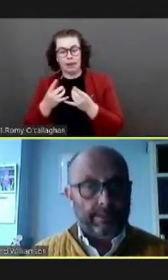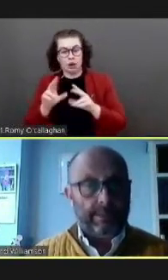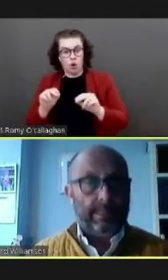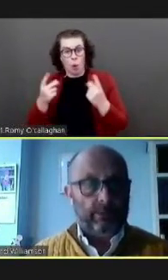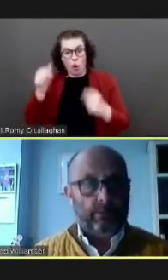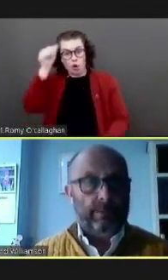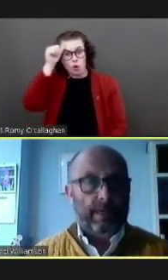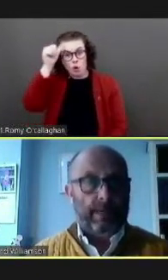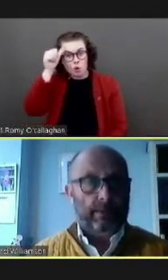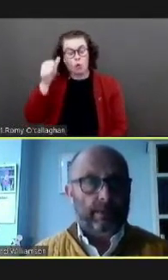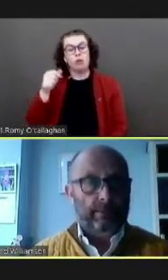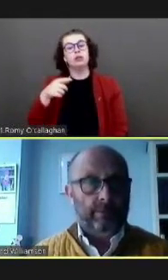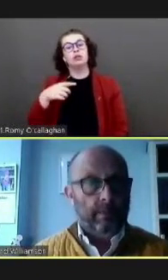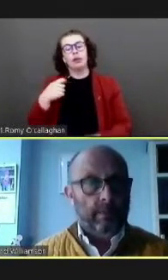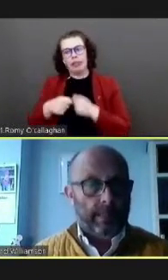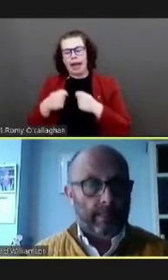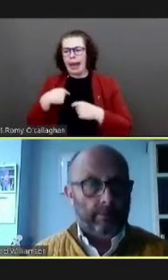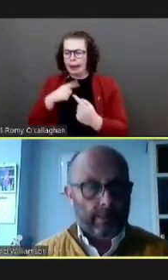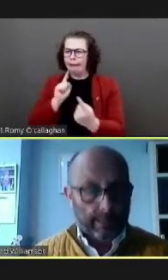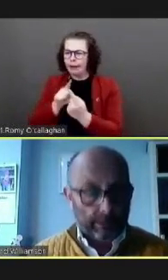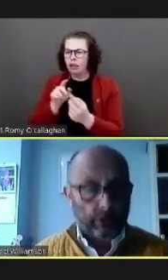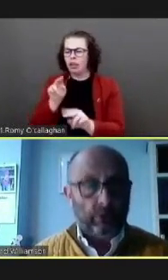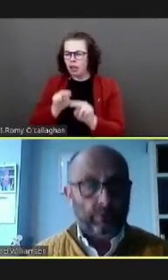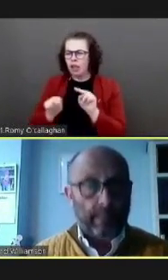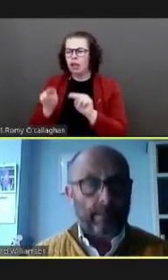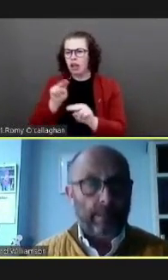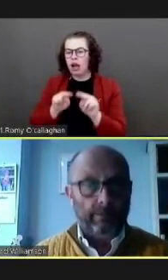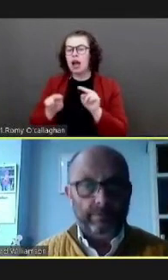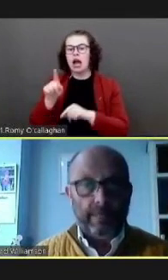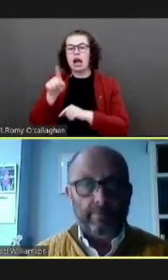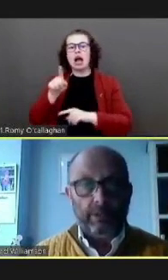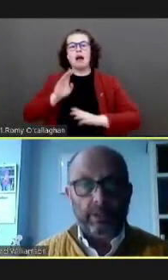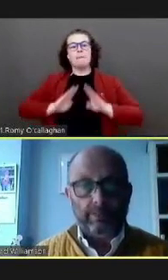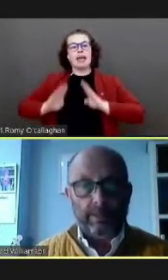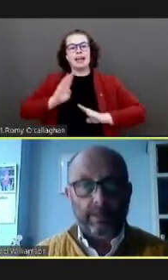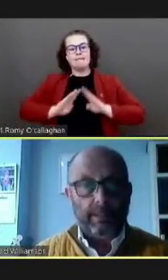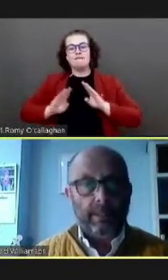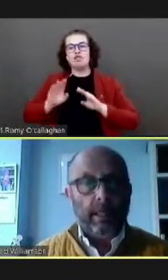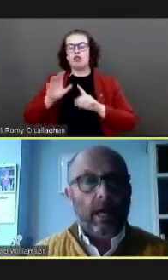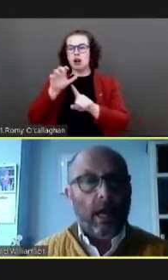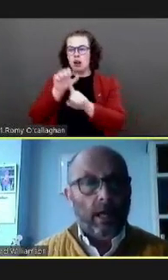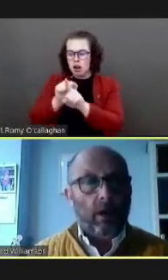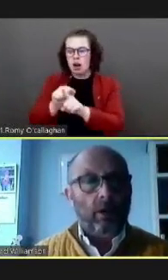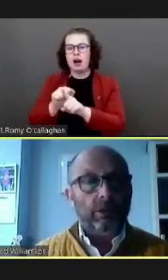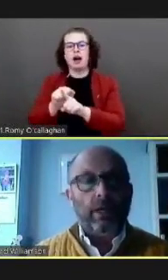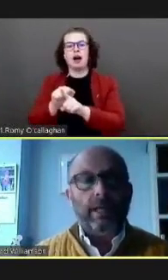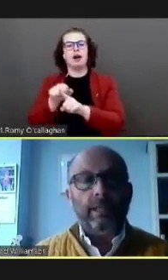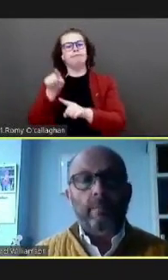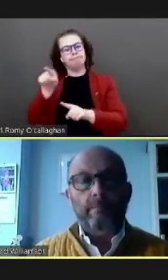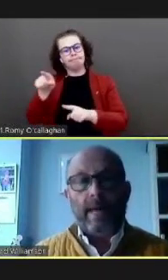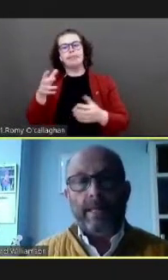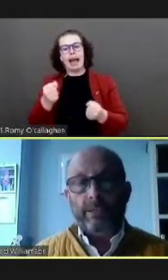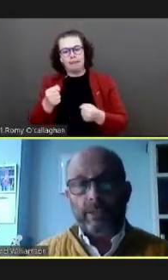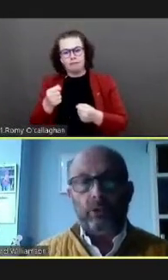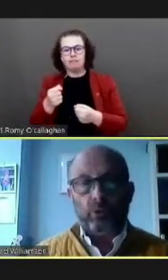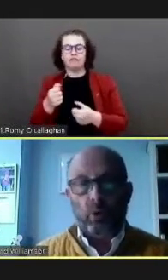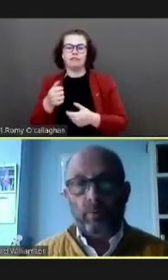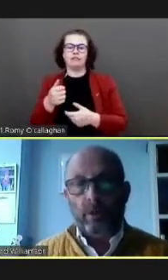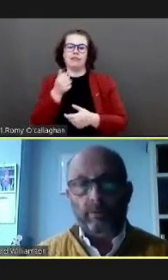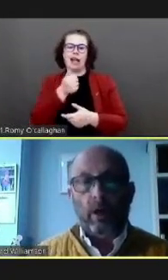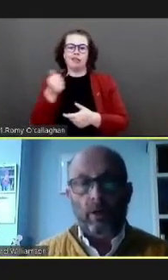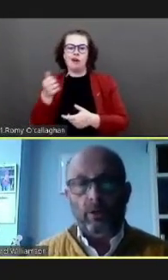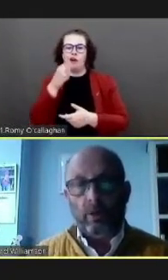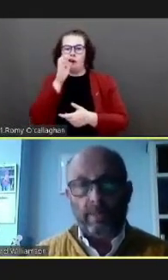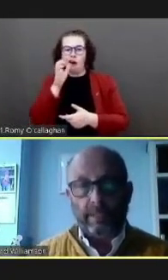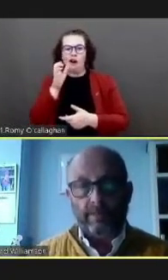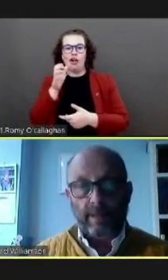characteristics that sit with that kind of issue, that kind of damage that has been done, alongside managing the trauma